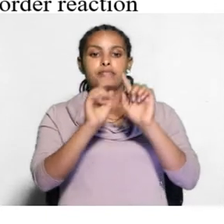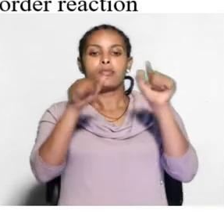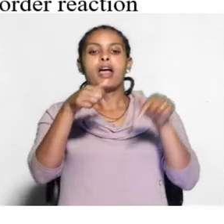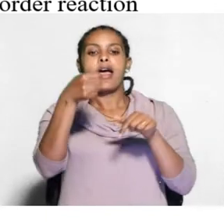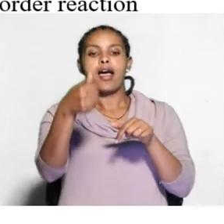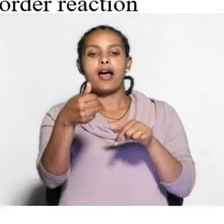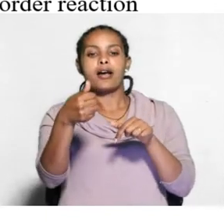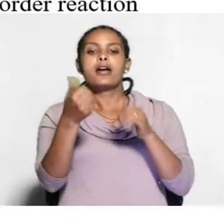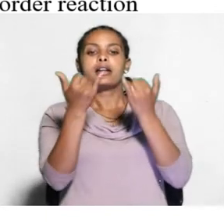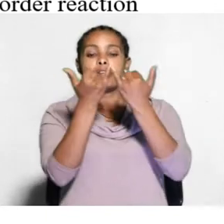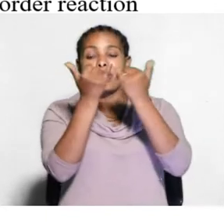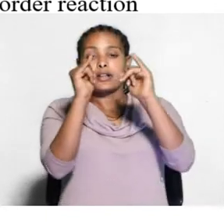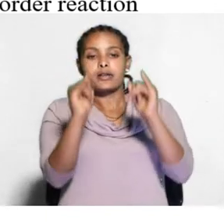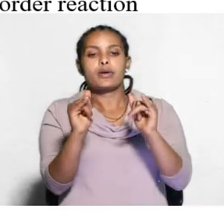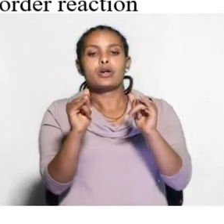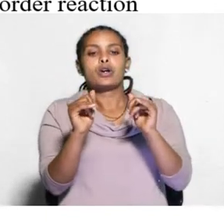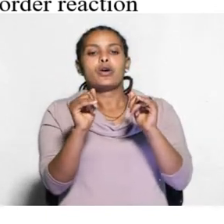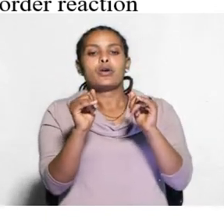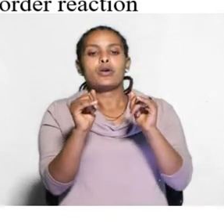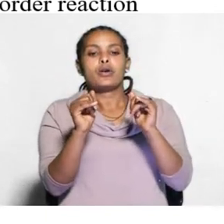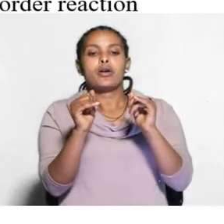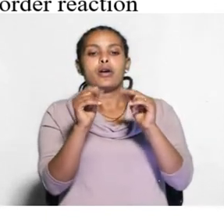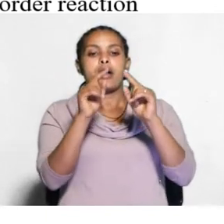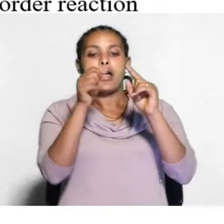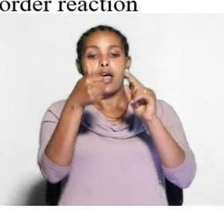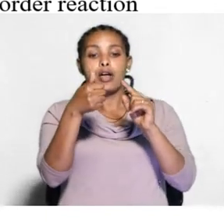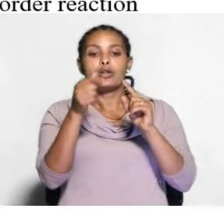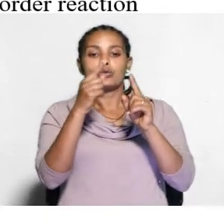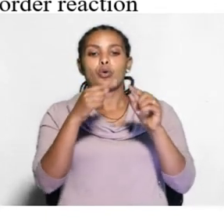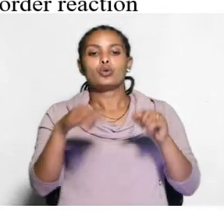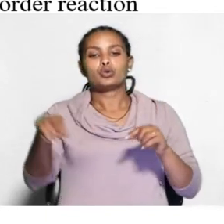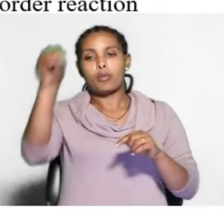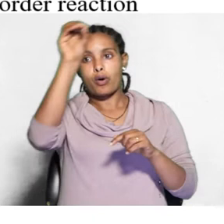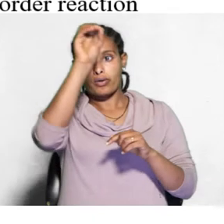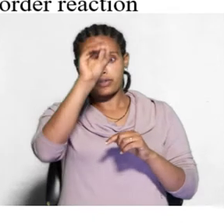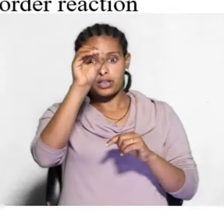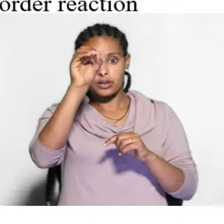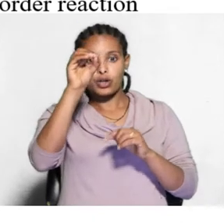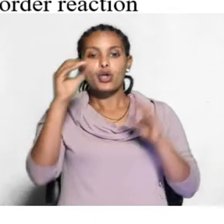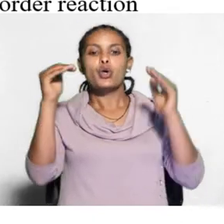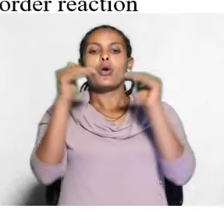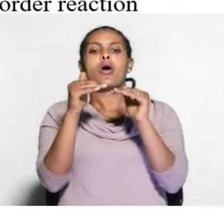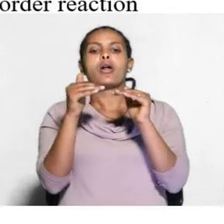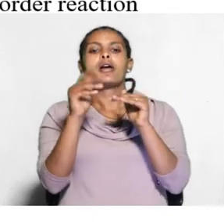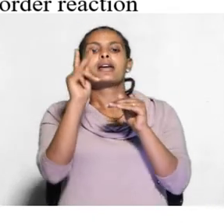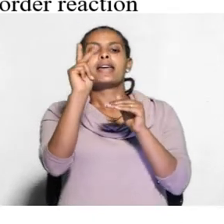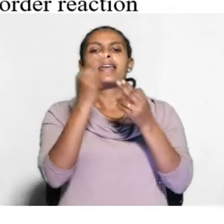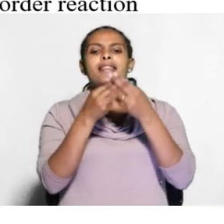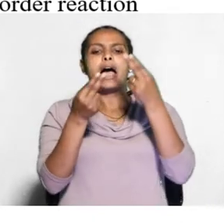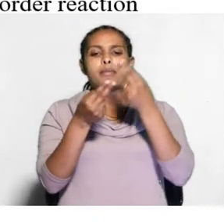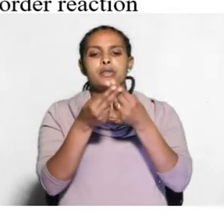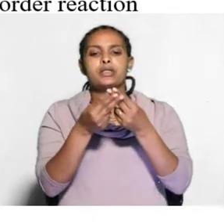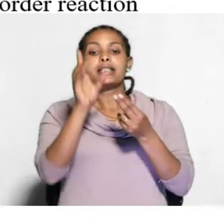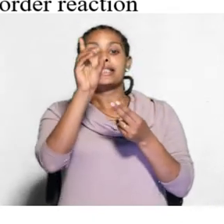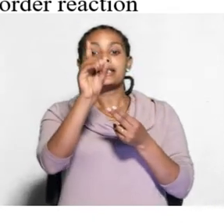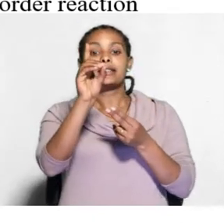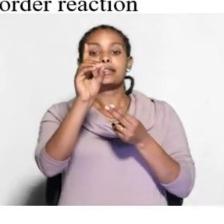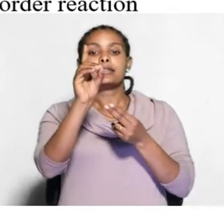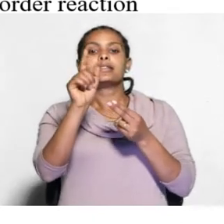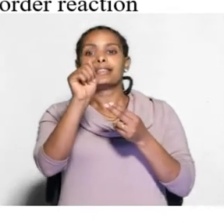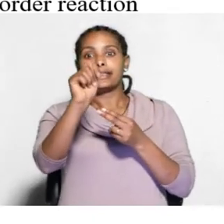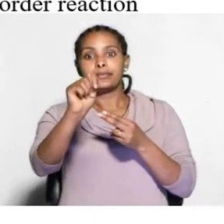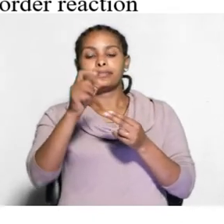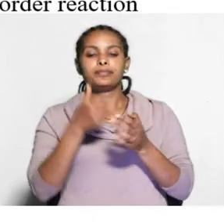m divided by concentration of a to the power 0 equal k times d